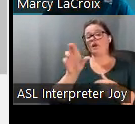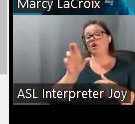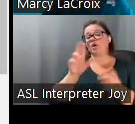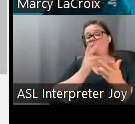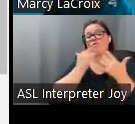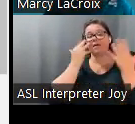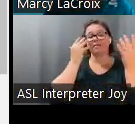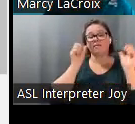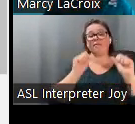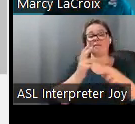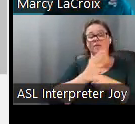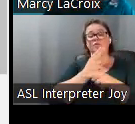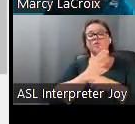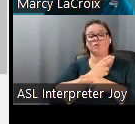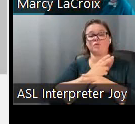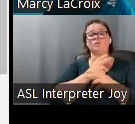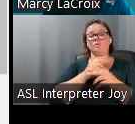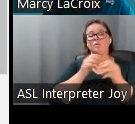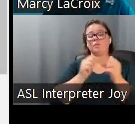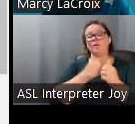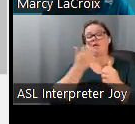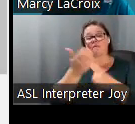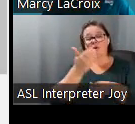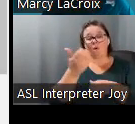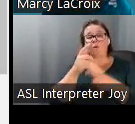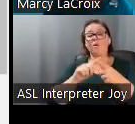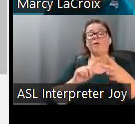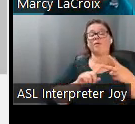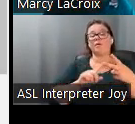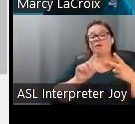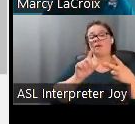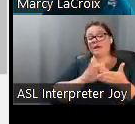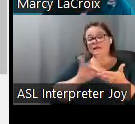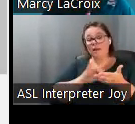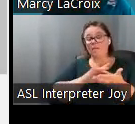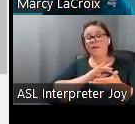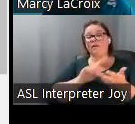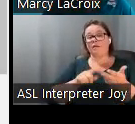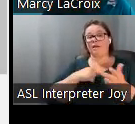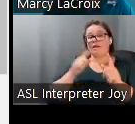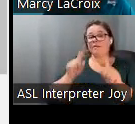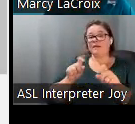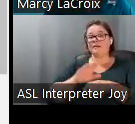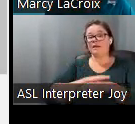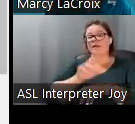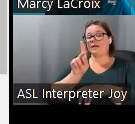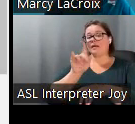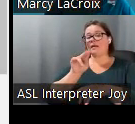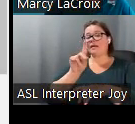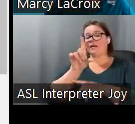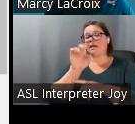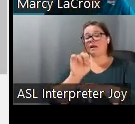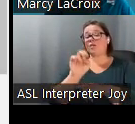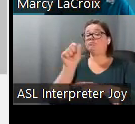and can be accessed on a mobile phone, a tablet. I've even tested them on Kindle, and they do work.